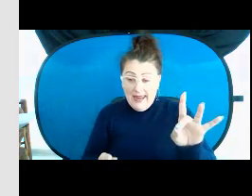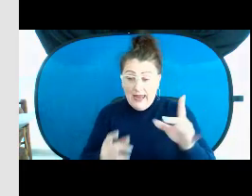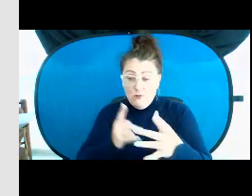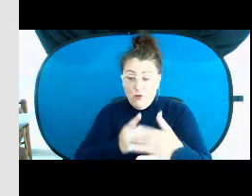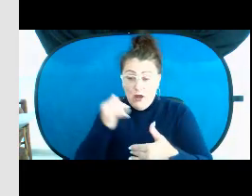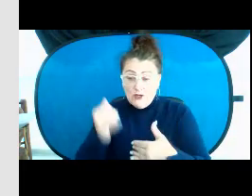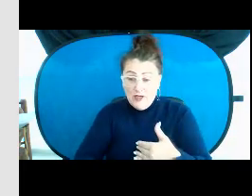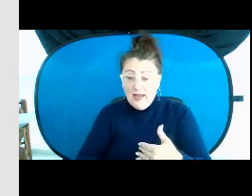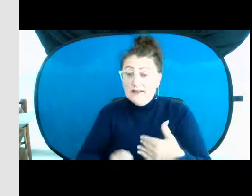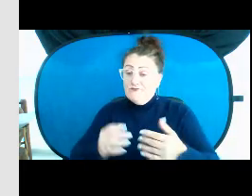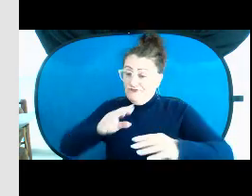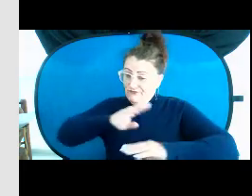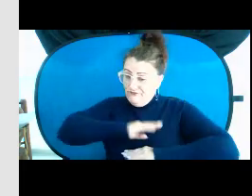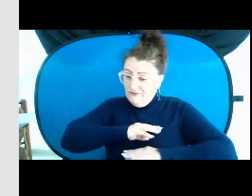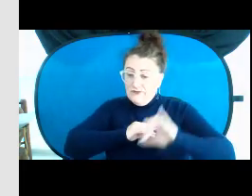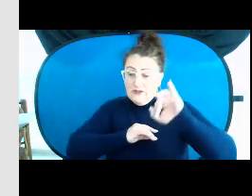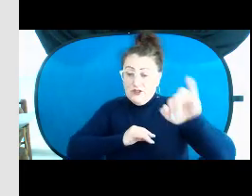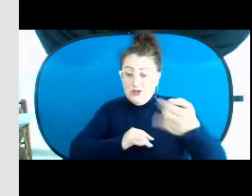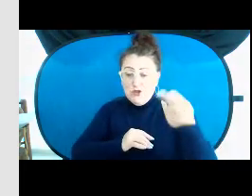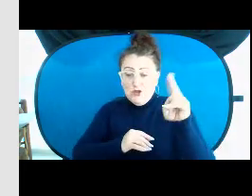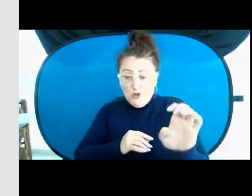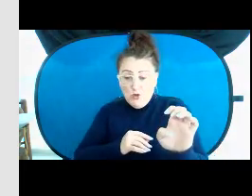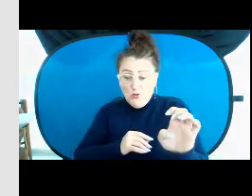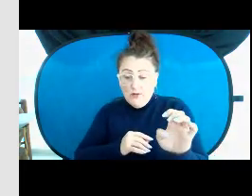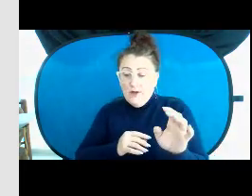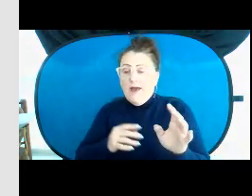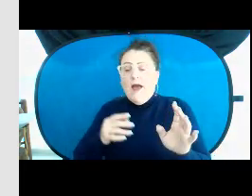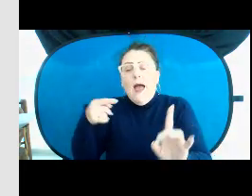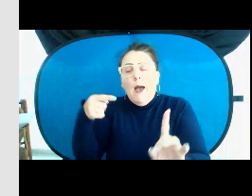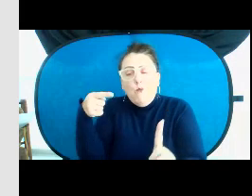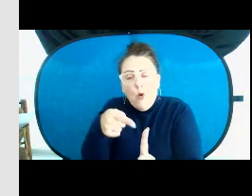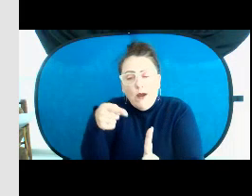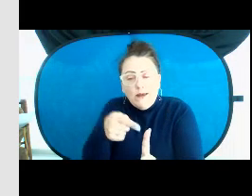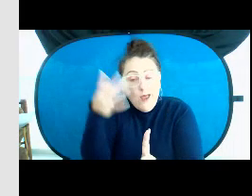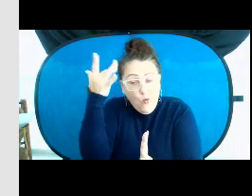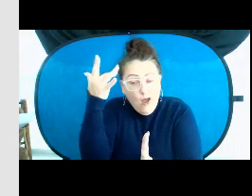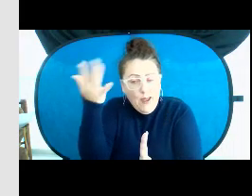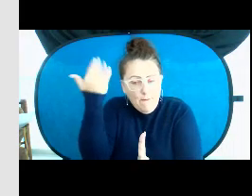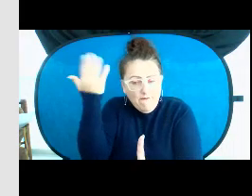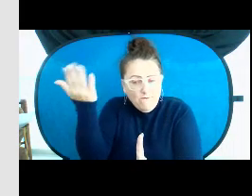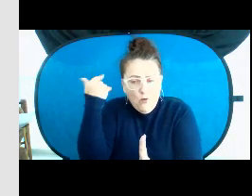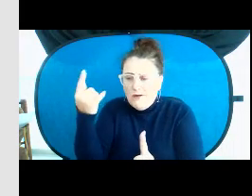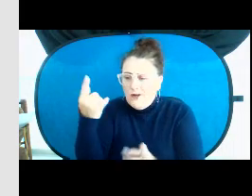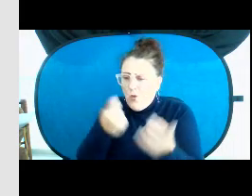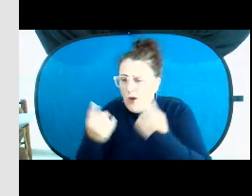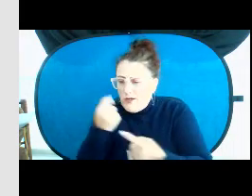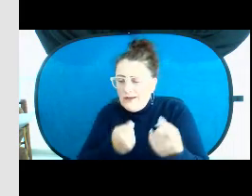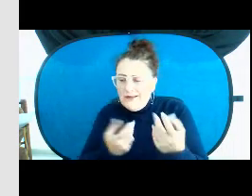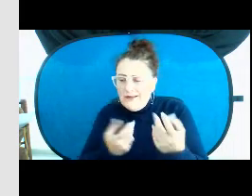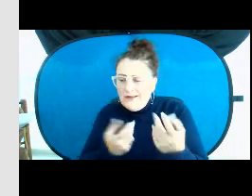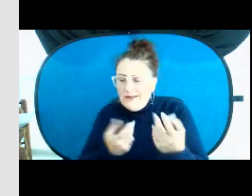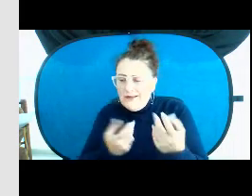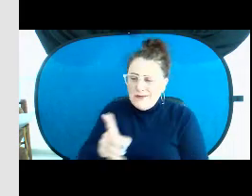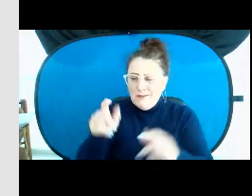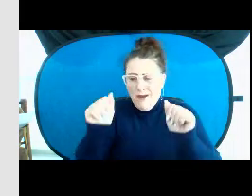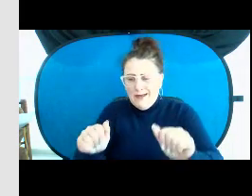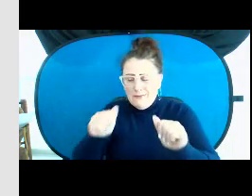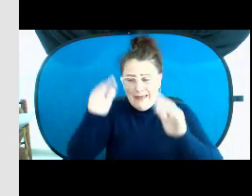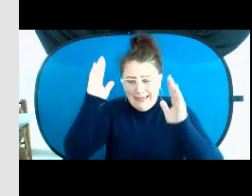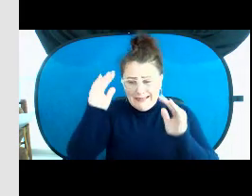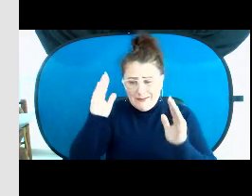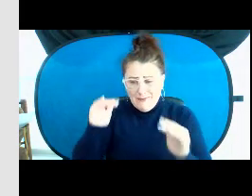were delivered in June. And the reason I'm pointing that out is in the past, we've had questions about, is it realistic to expect a large